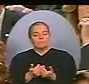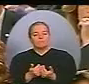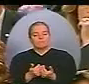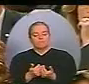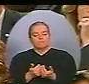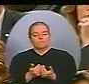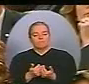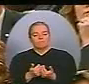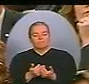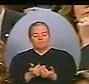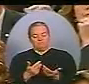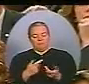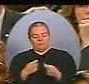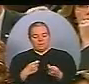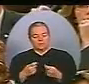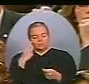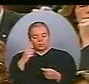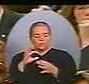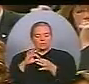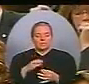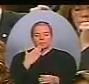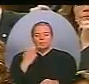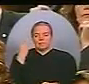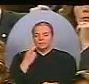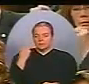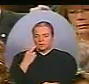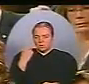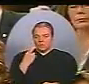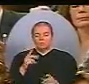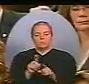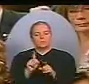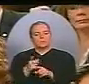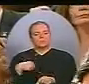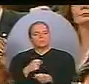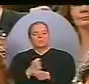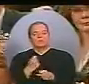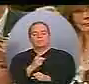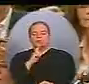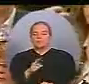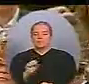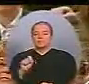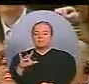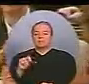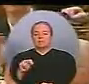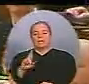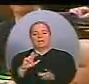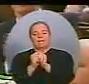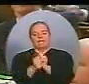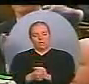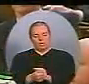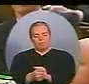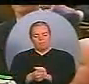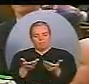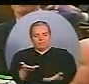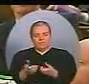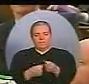his seat is one more elected senator actually chosen by the voters of his province, Timmins. We're pleased to see he's there.